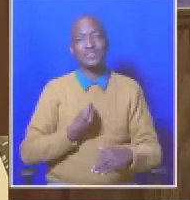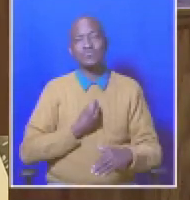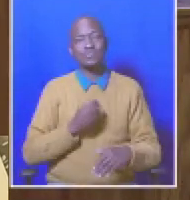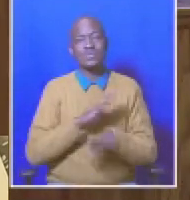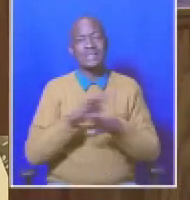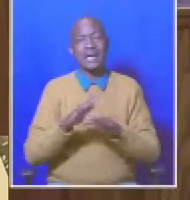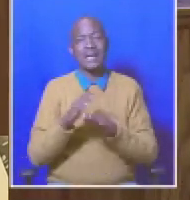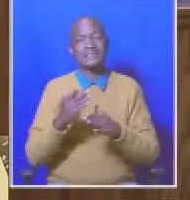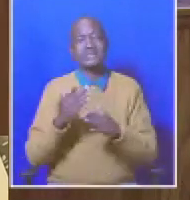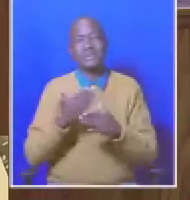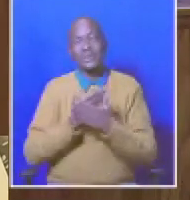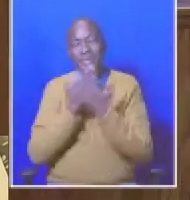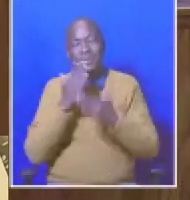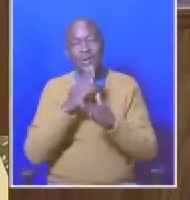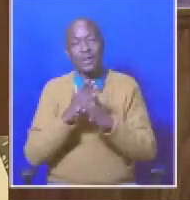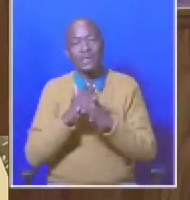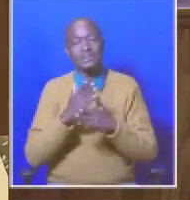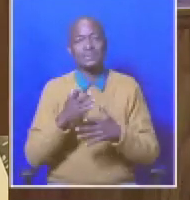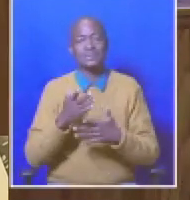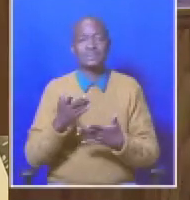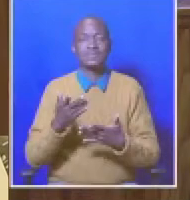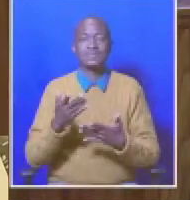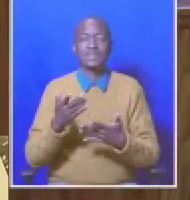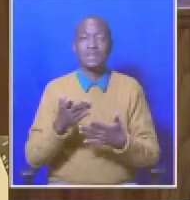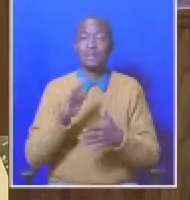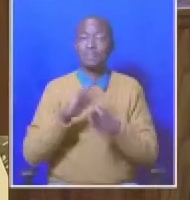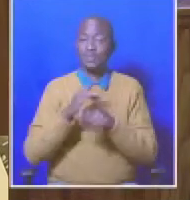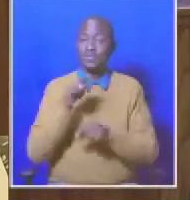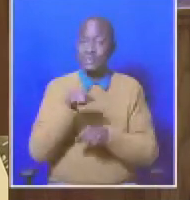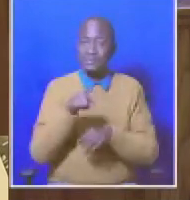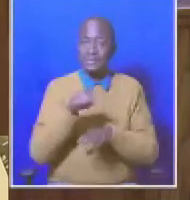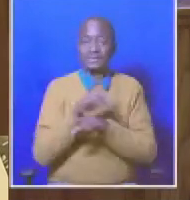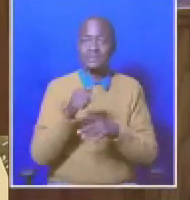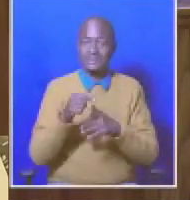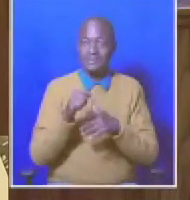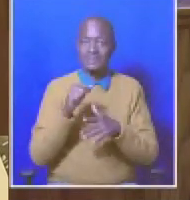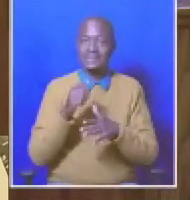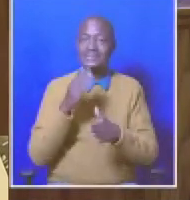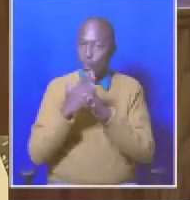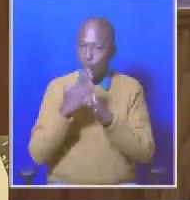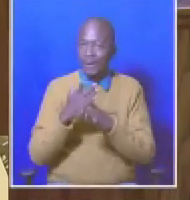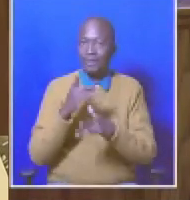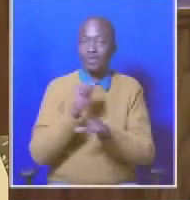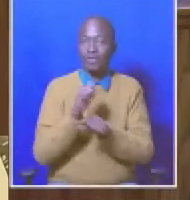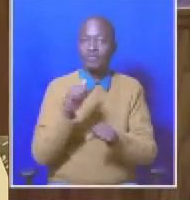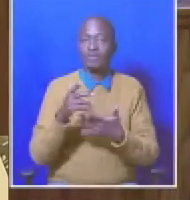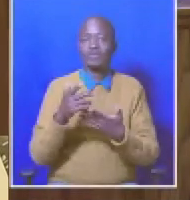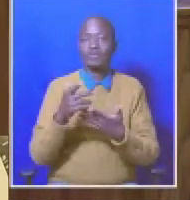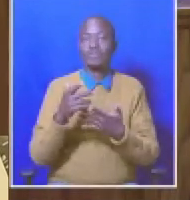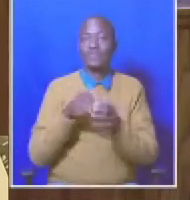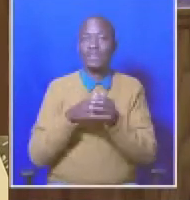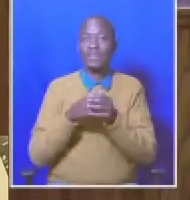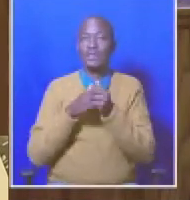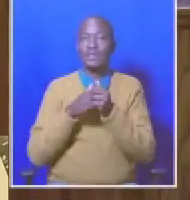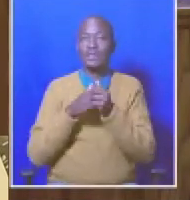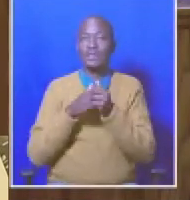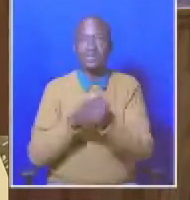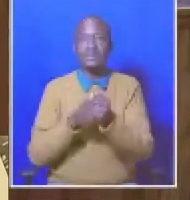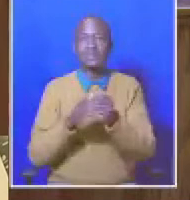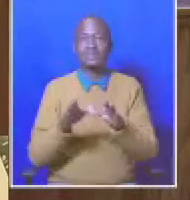rate, as this is a consequence of the ruling party's policies and